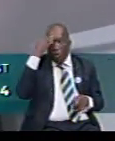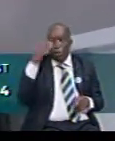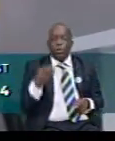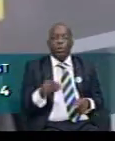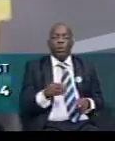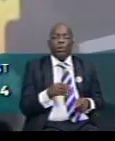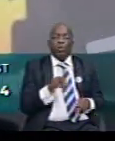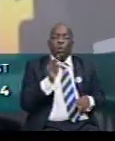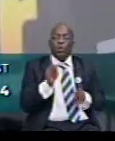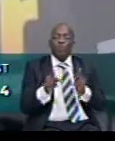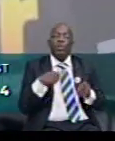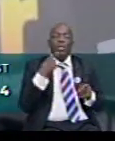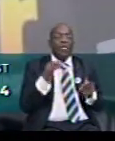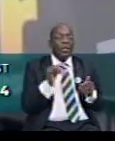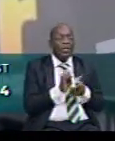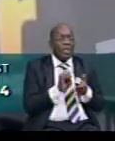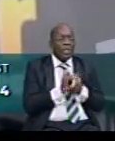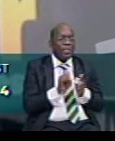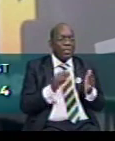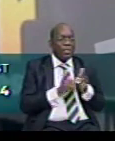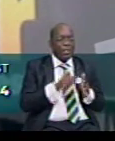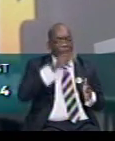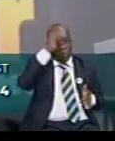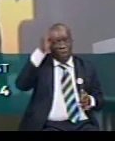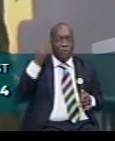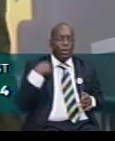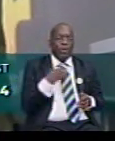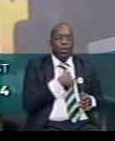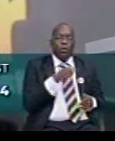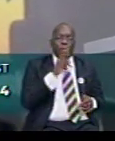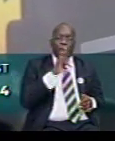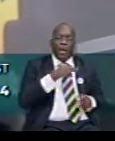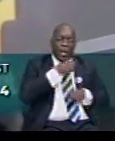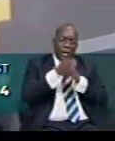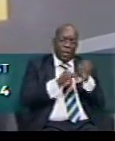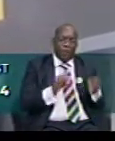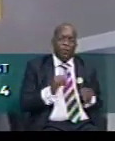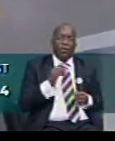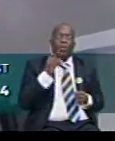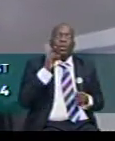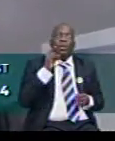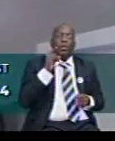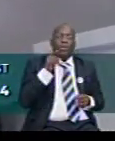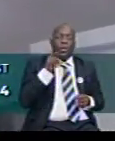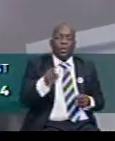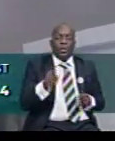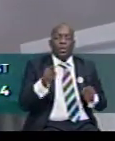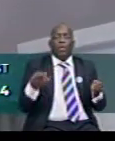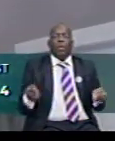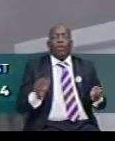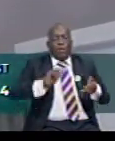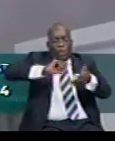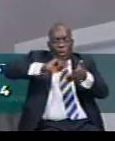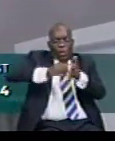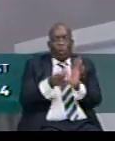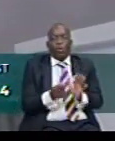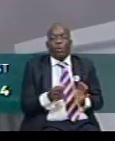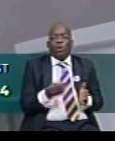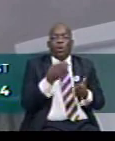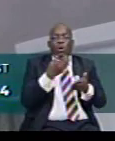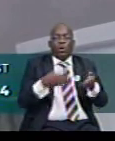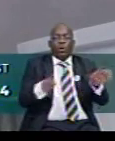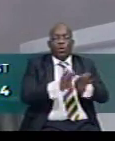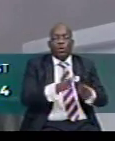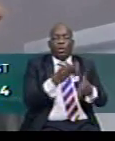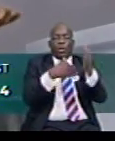this man, we're suffering. He loved heaven. Put the key in his pocket, and he went where